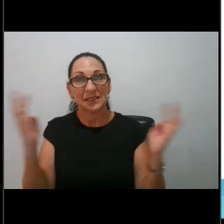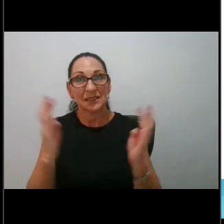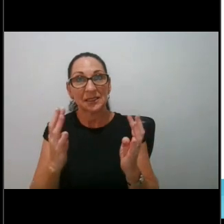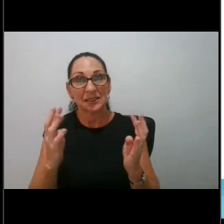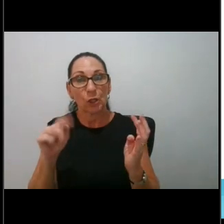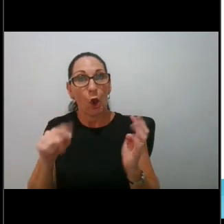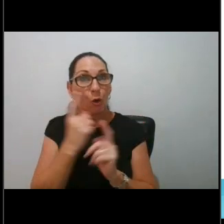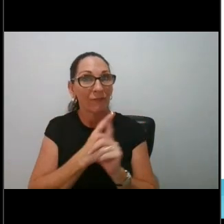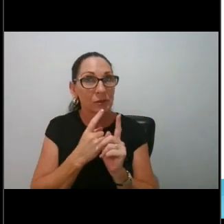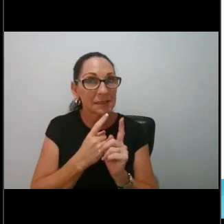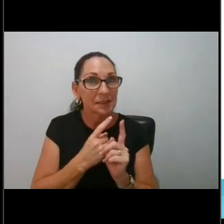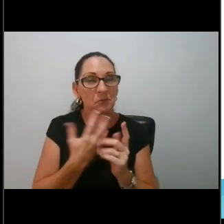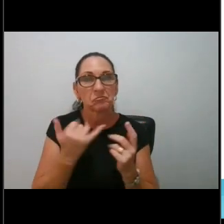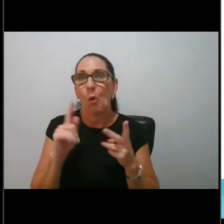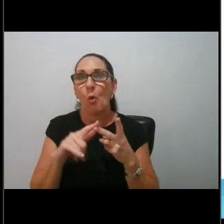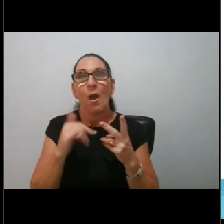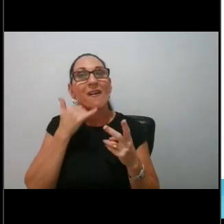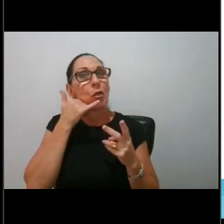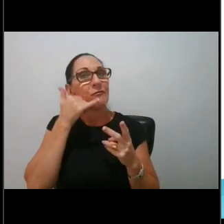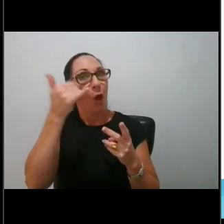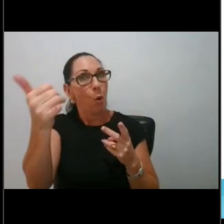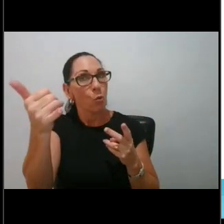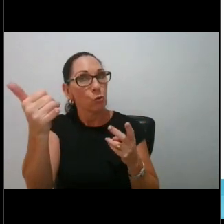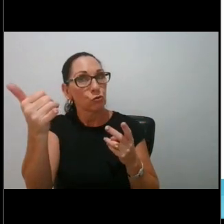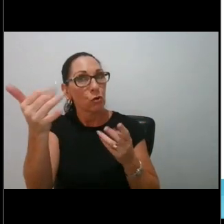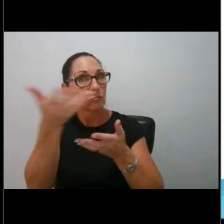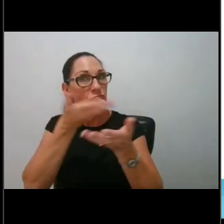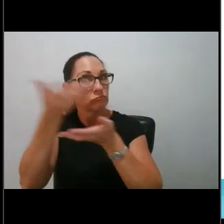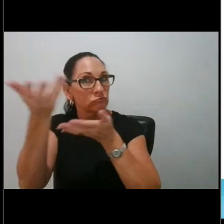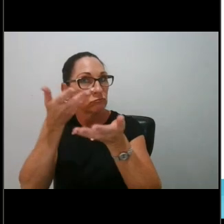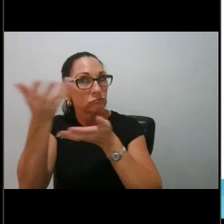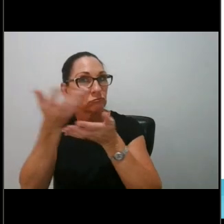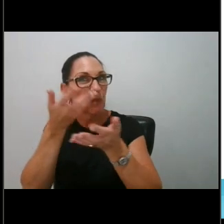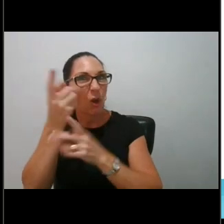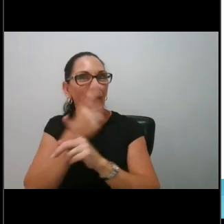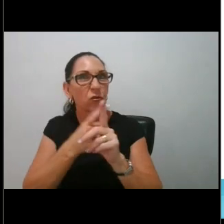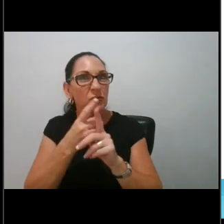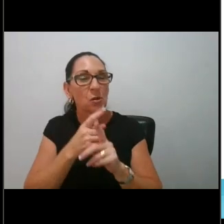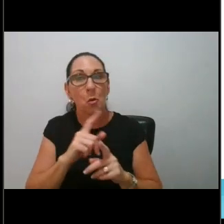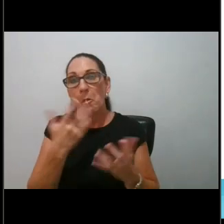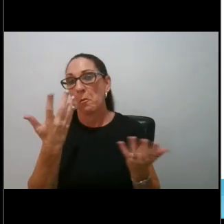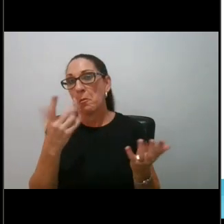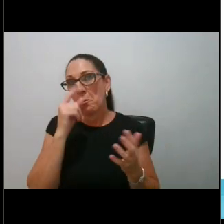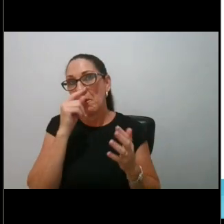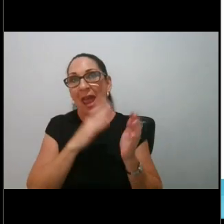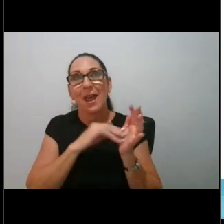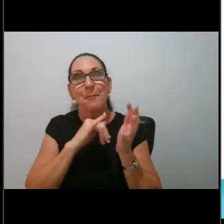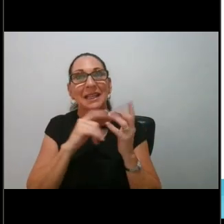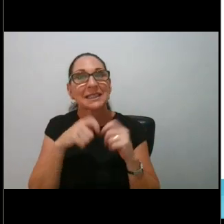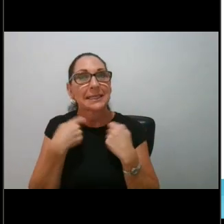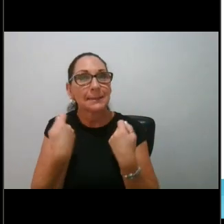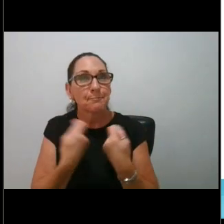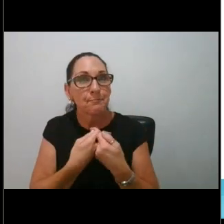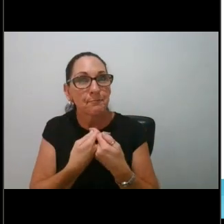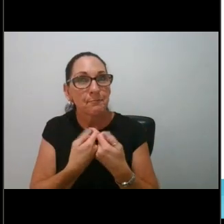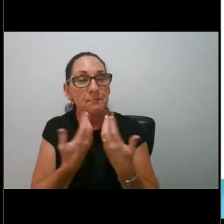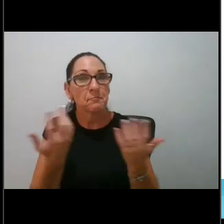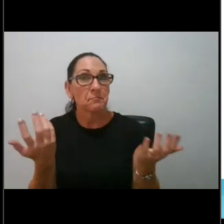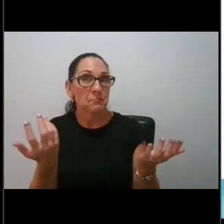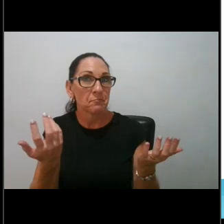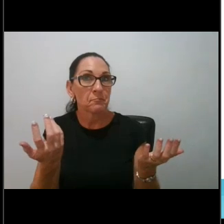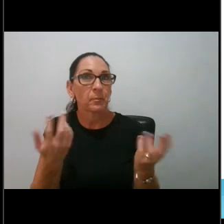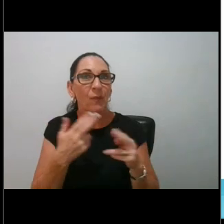a telephone conference. We might use MS Teams. In some